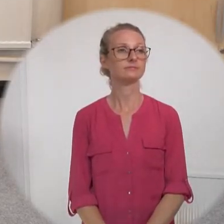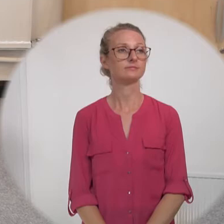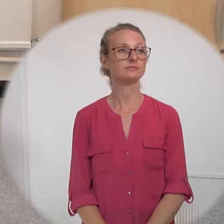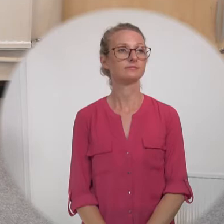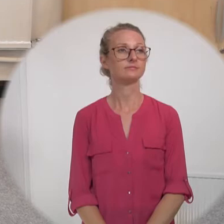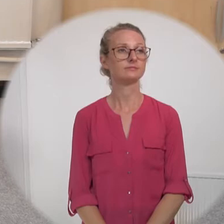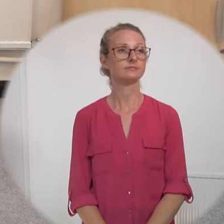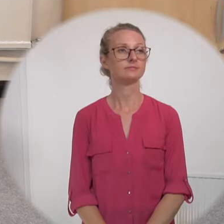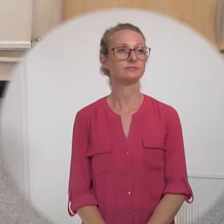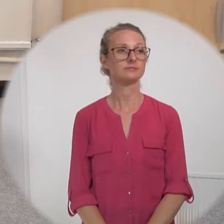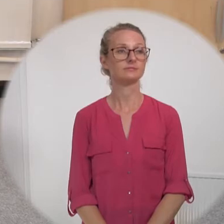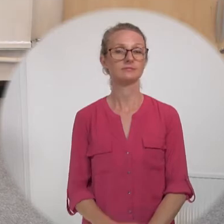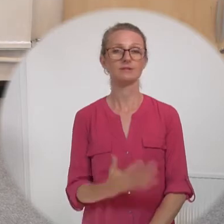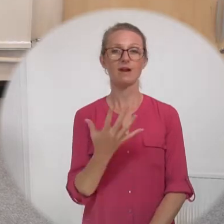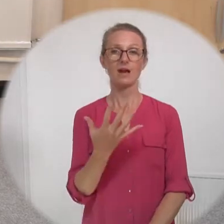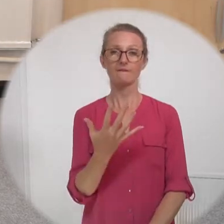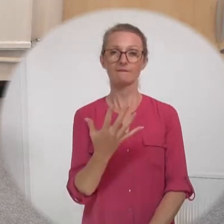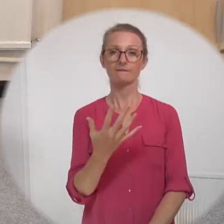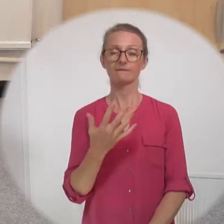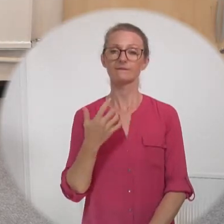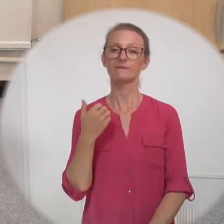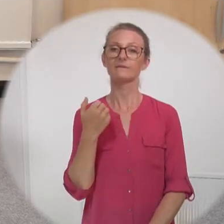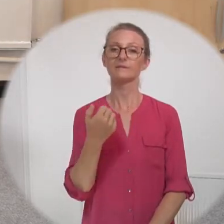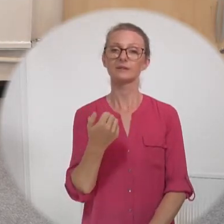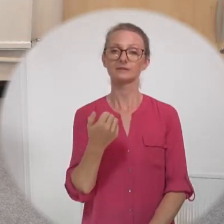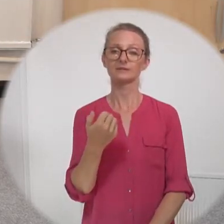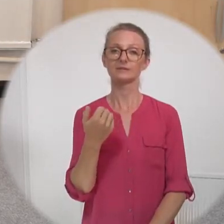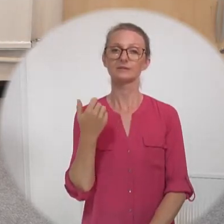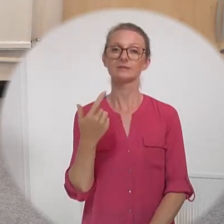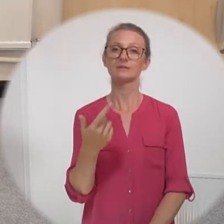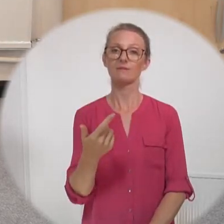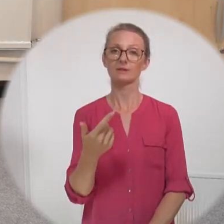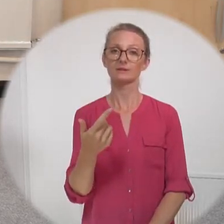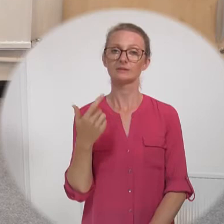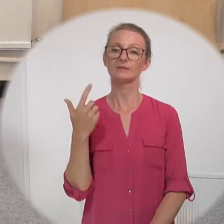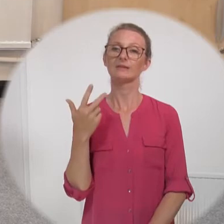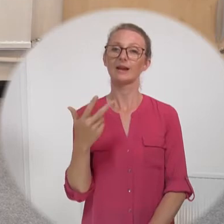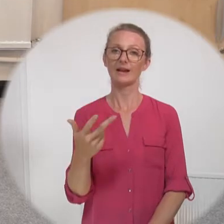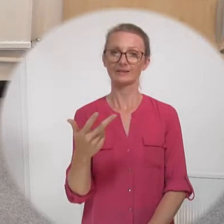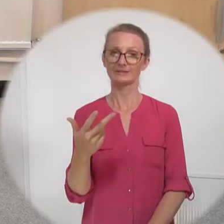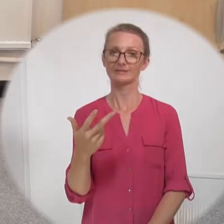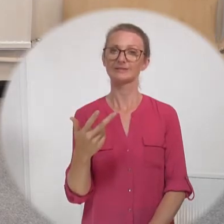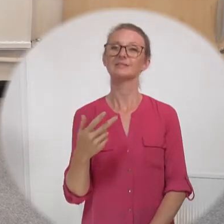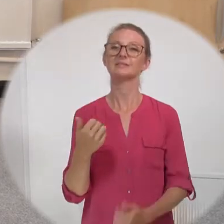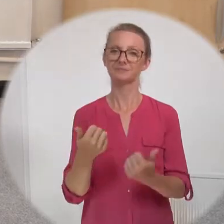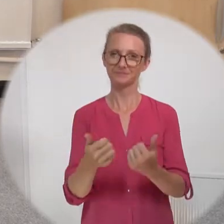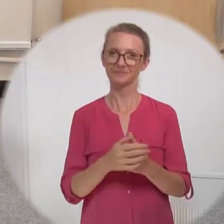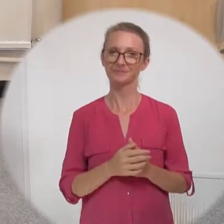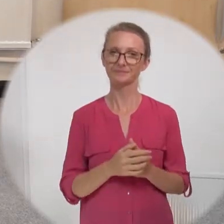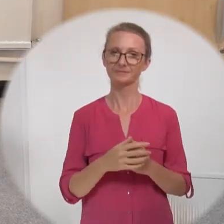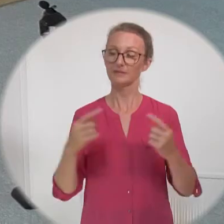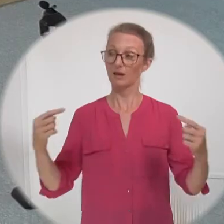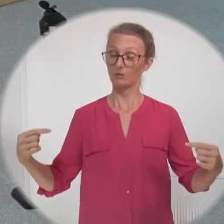Five, 6, 7 and 8. And then go in the